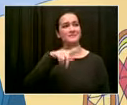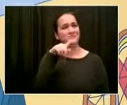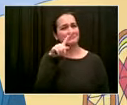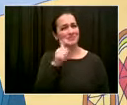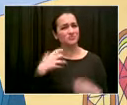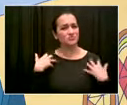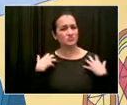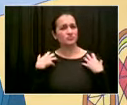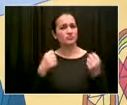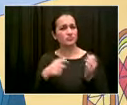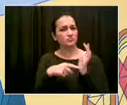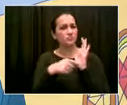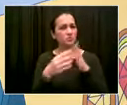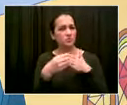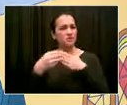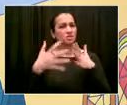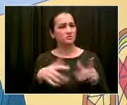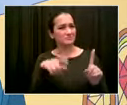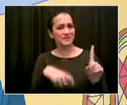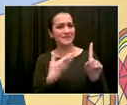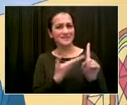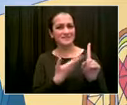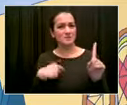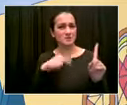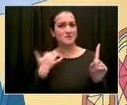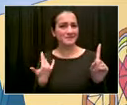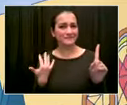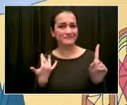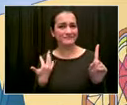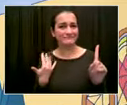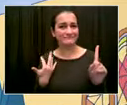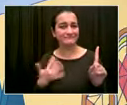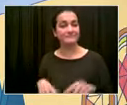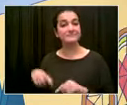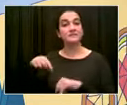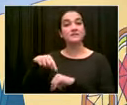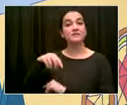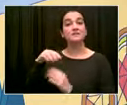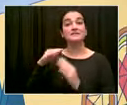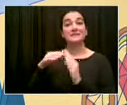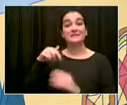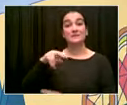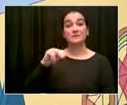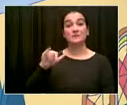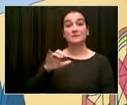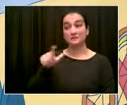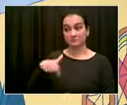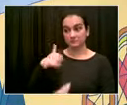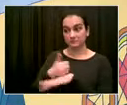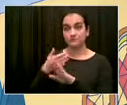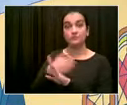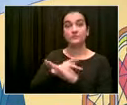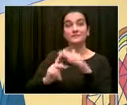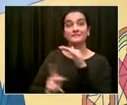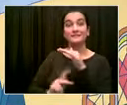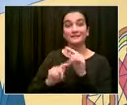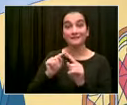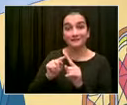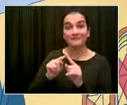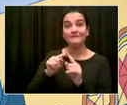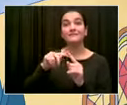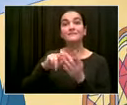country. I hope it had a positive impact on the national discourse. I hope it contributed to the decision that President Biden very